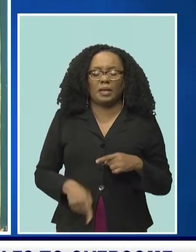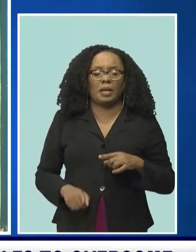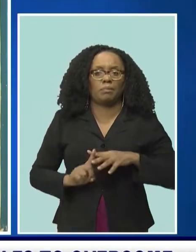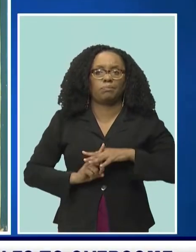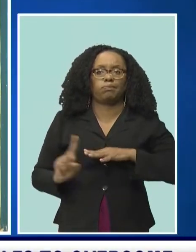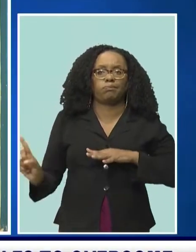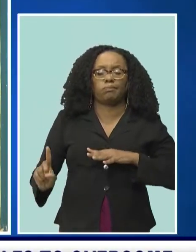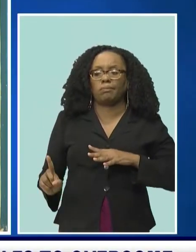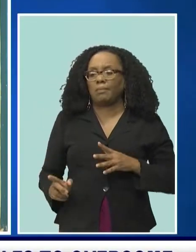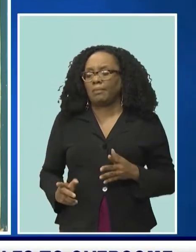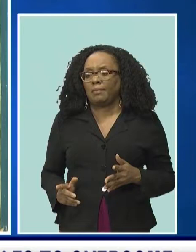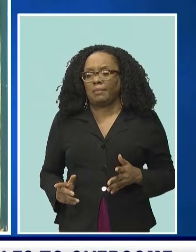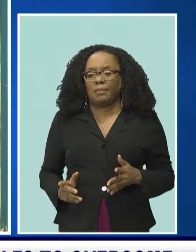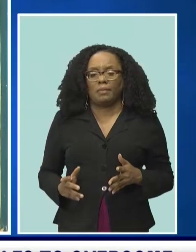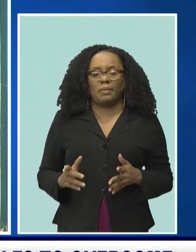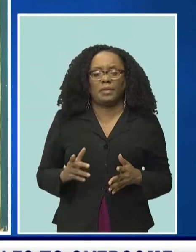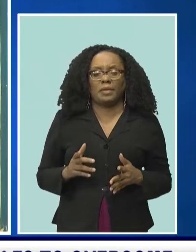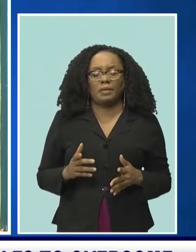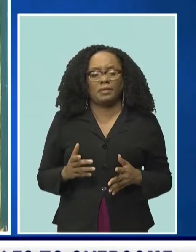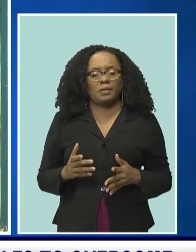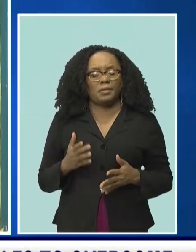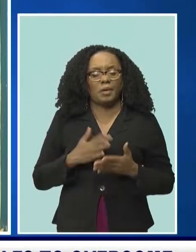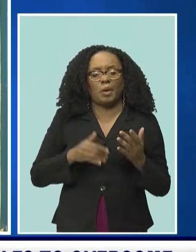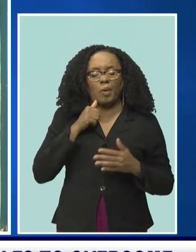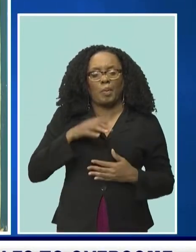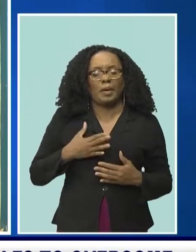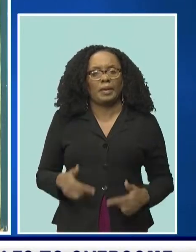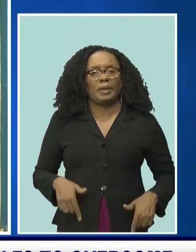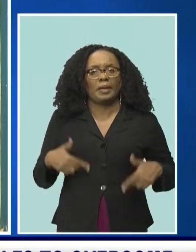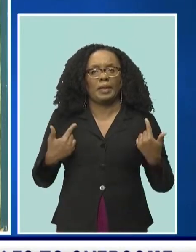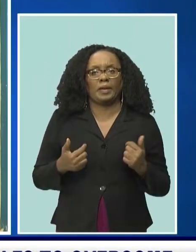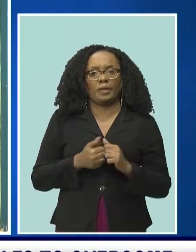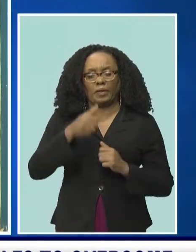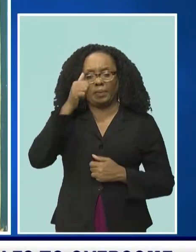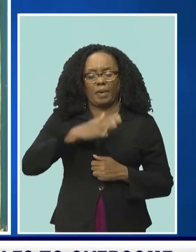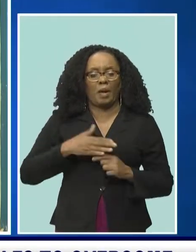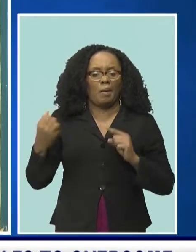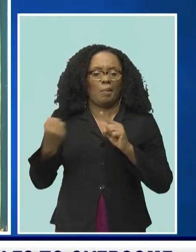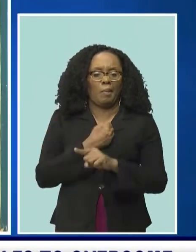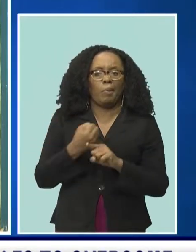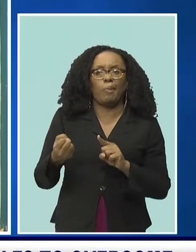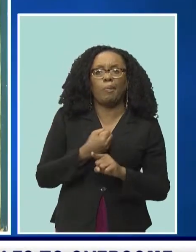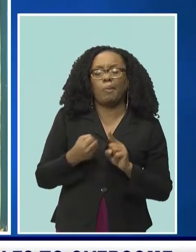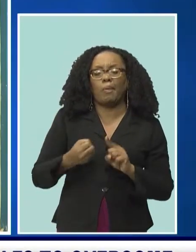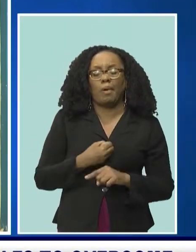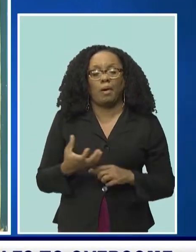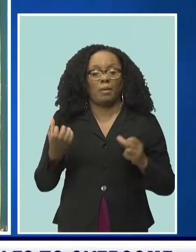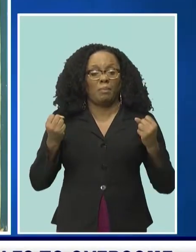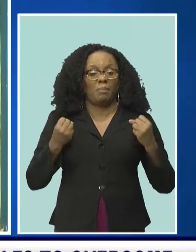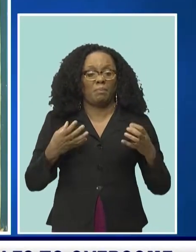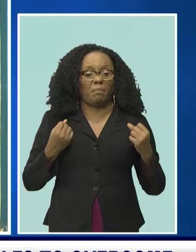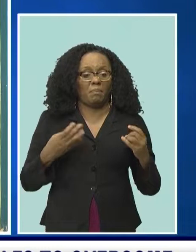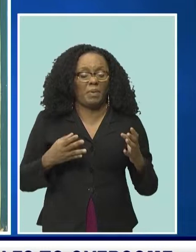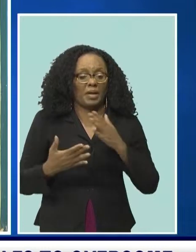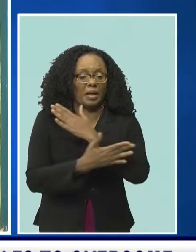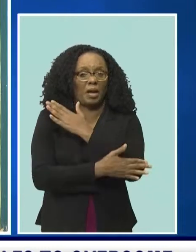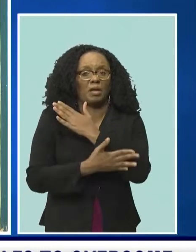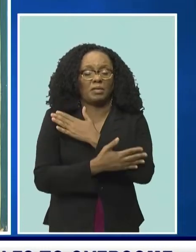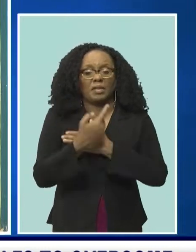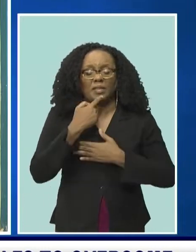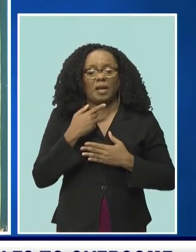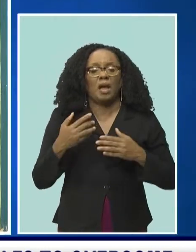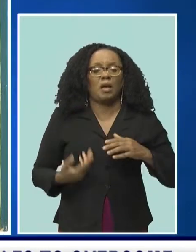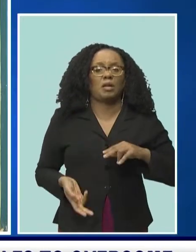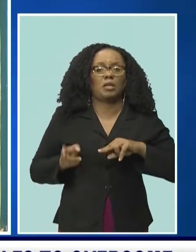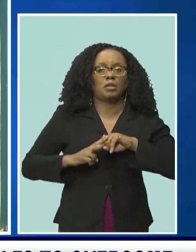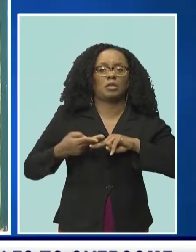perpetrator or potential perpetrators. It is therefore not surprising that many countries reported an increase in domestic abuse